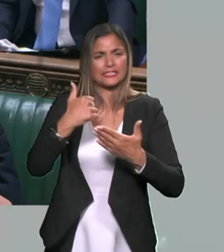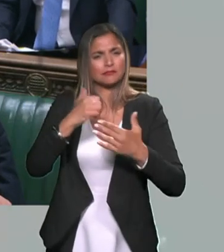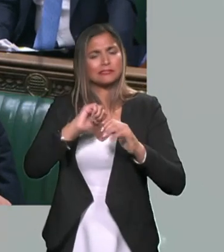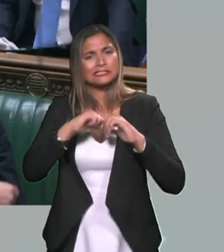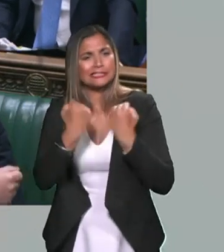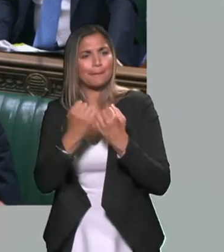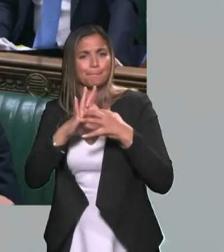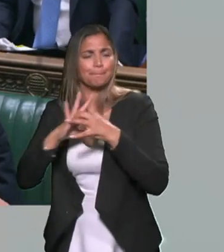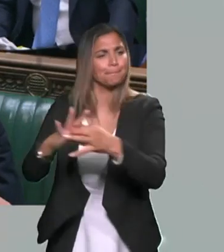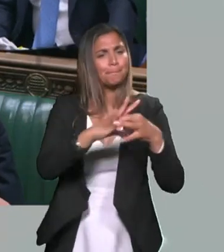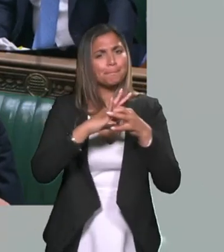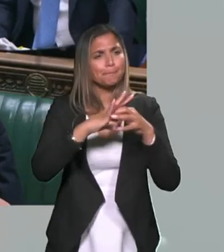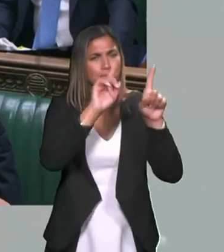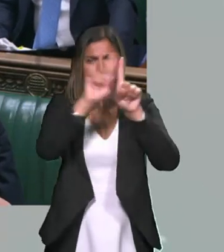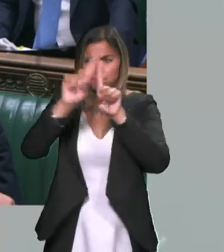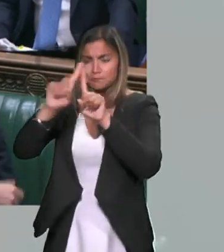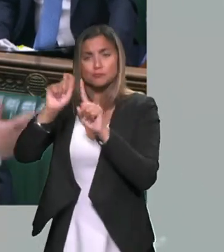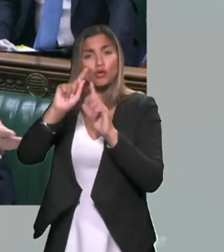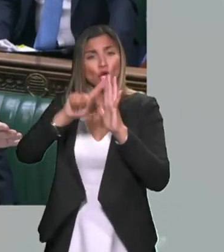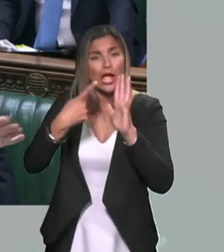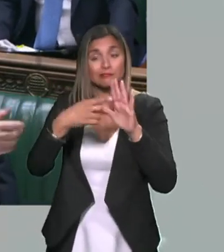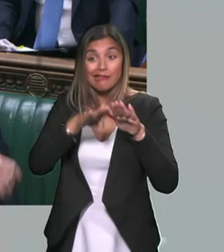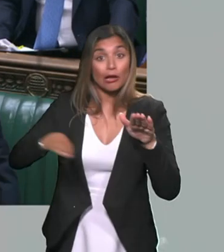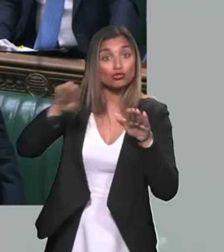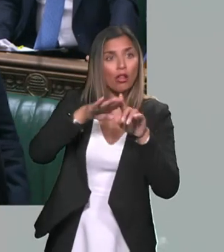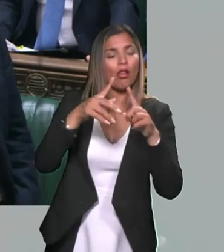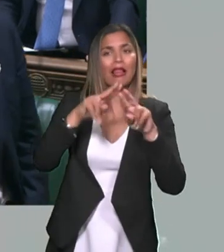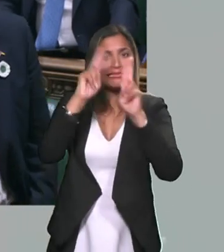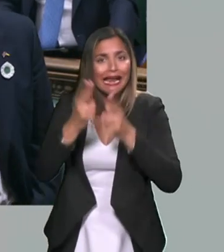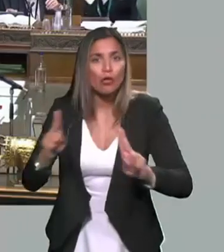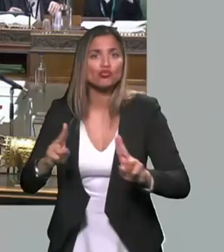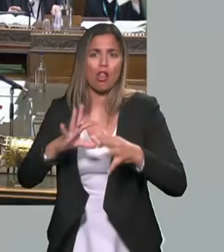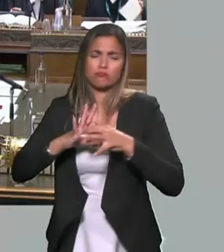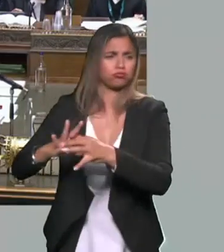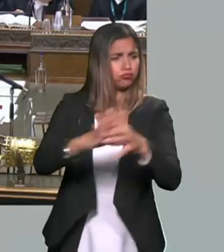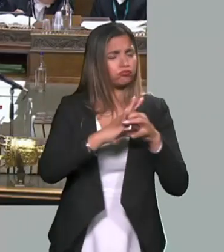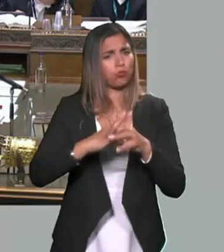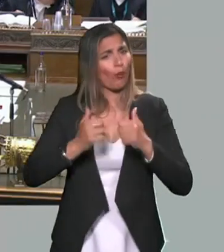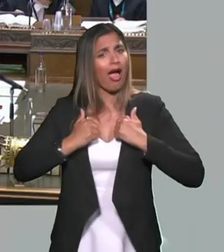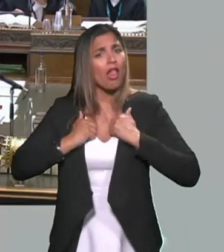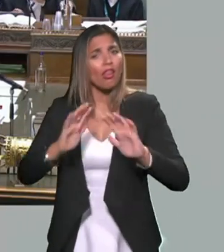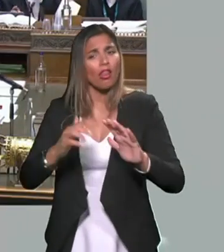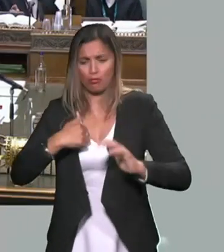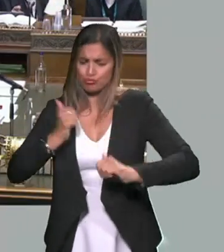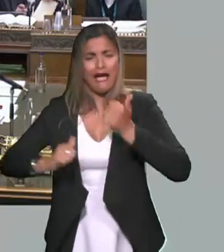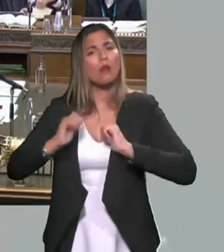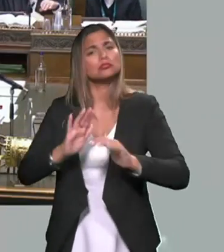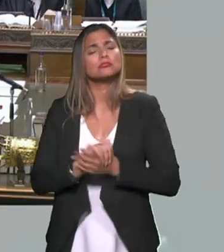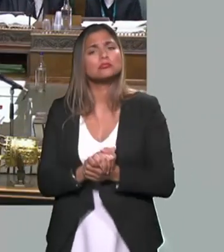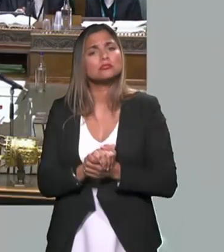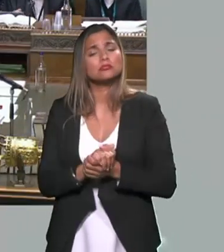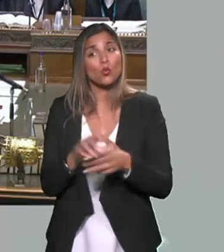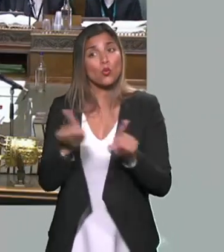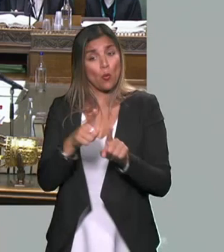those projects, both nationally and internationally, Mr. Speaker. And I'm also proud of the leadership that